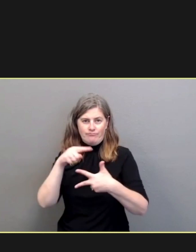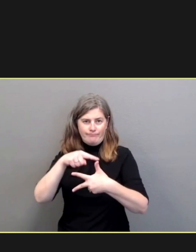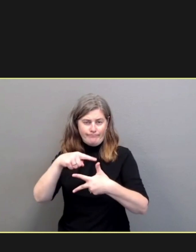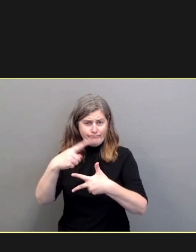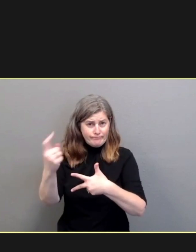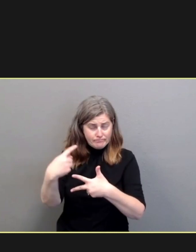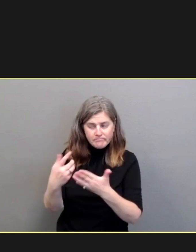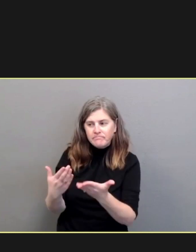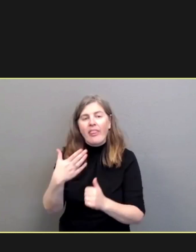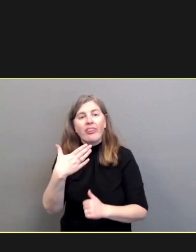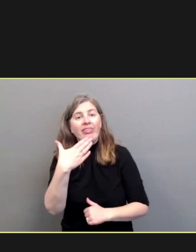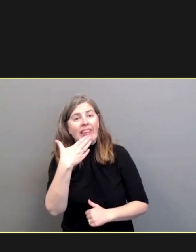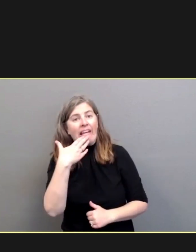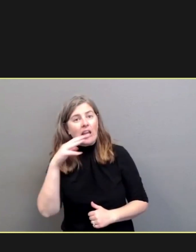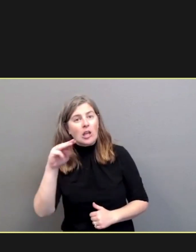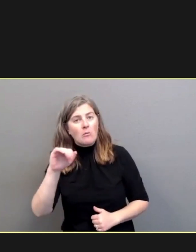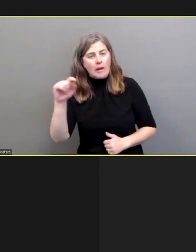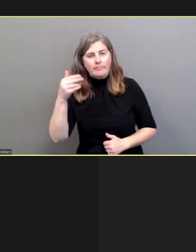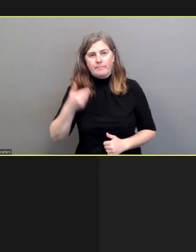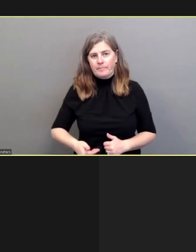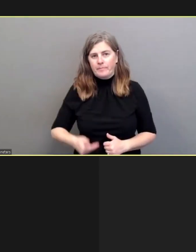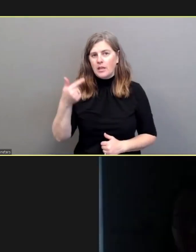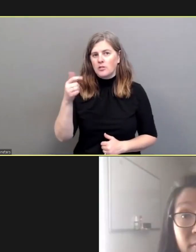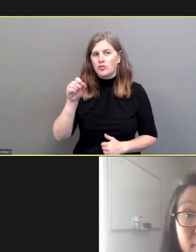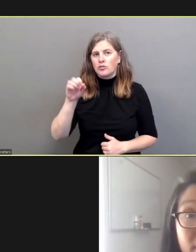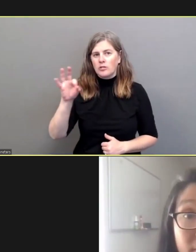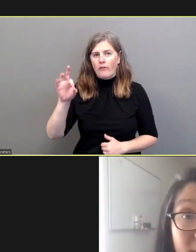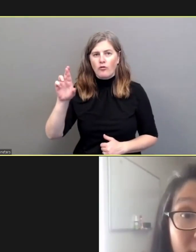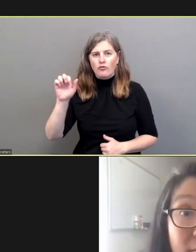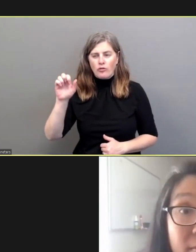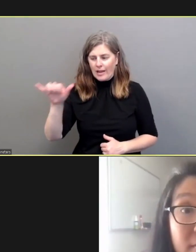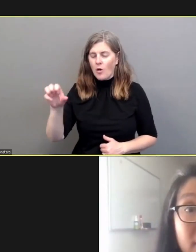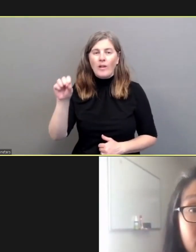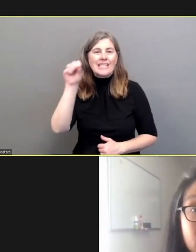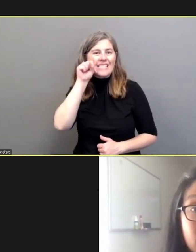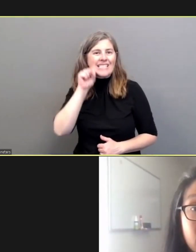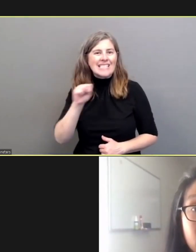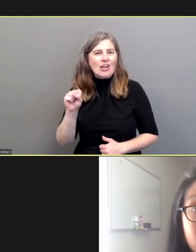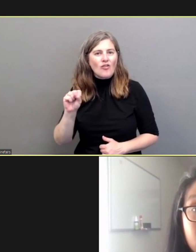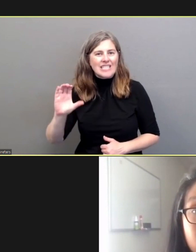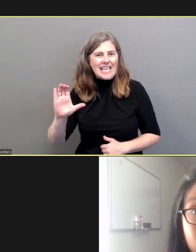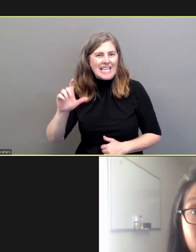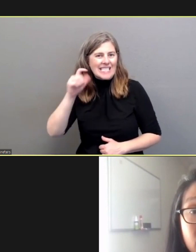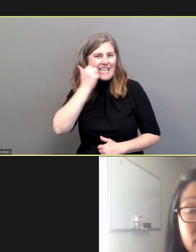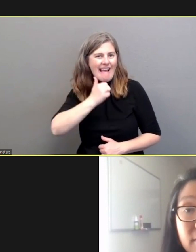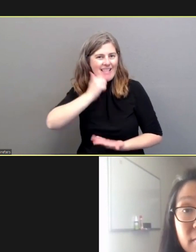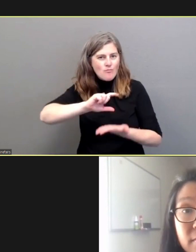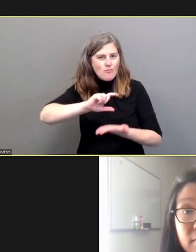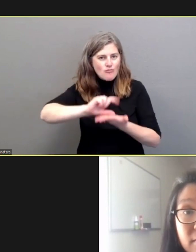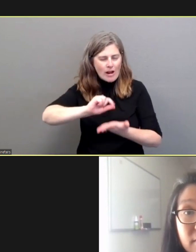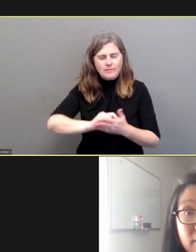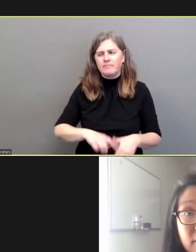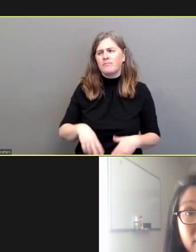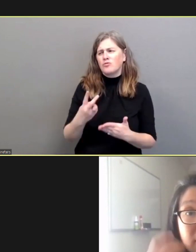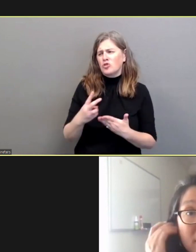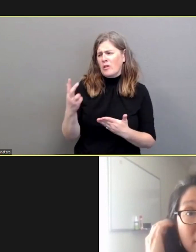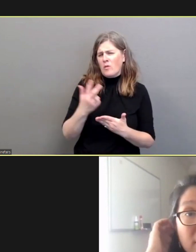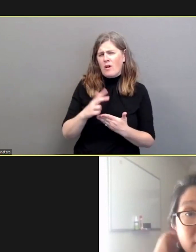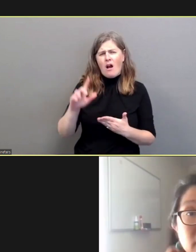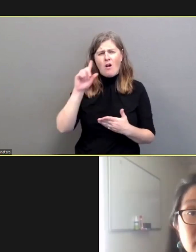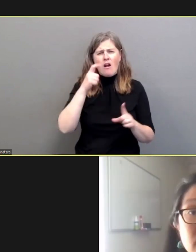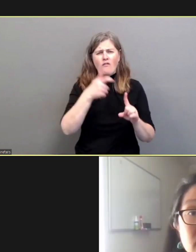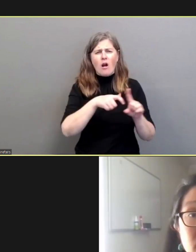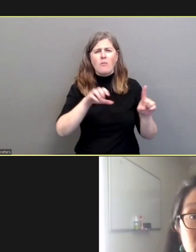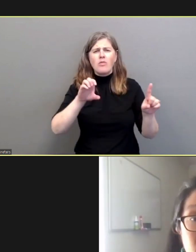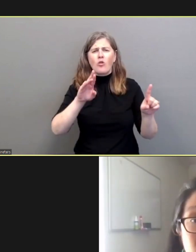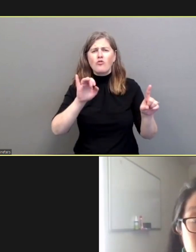Thank you very much, Matt. This is Jeffrey Plant with the Silver City Daily Press. A couple of weeks ago, I heard from our critical access hospital